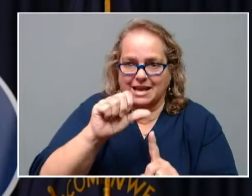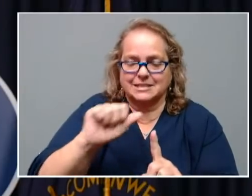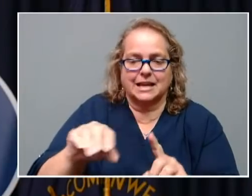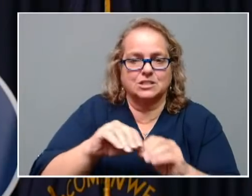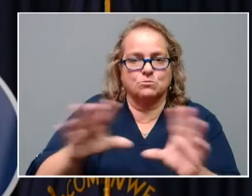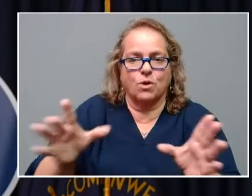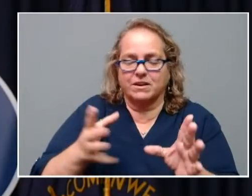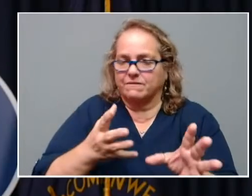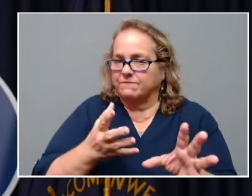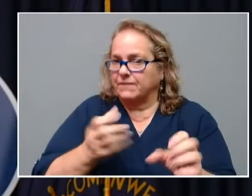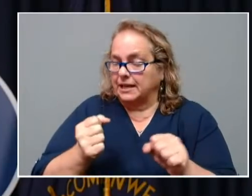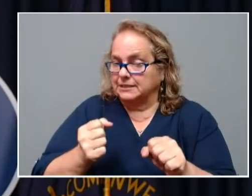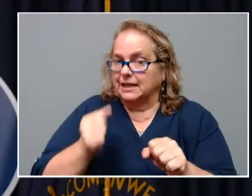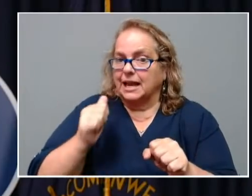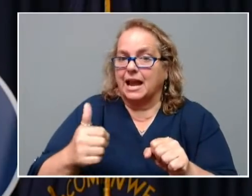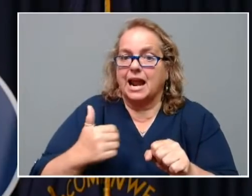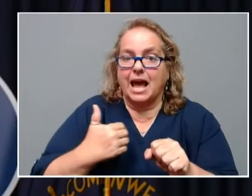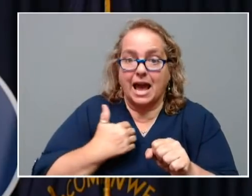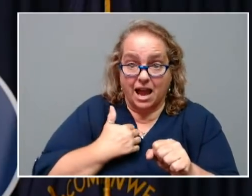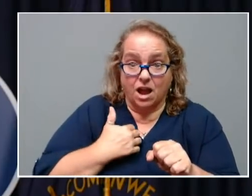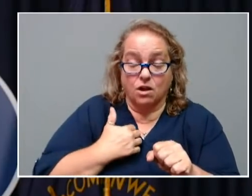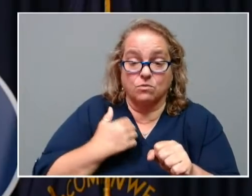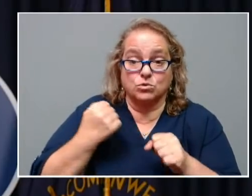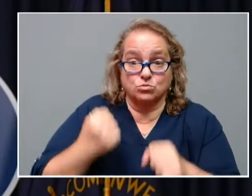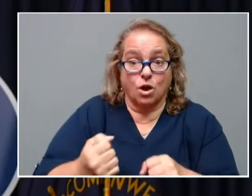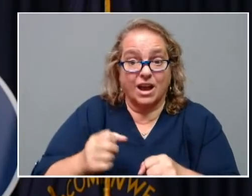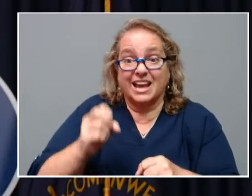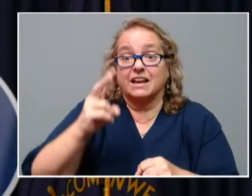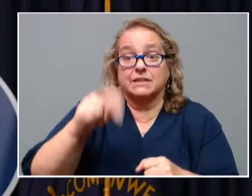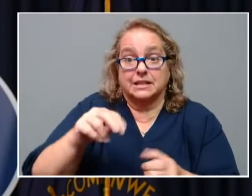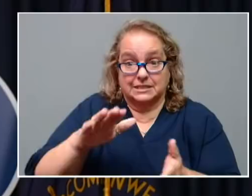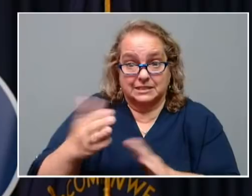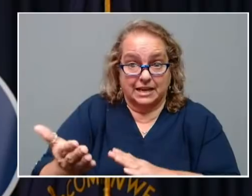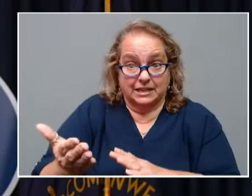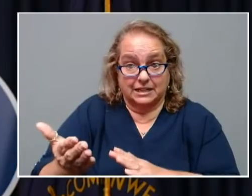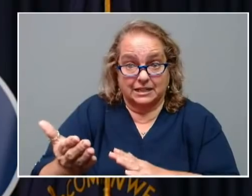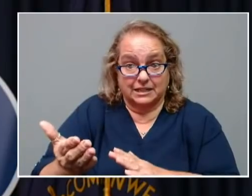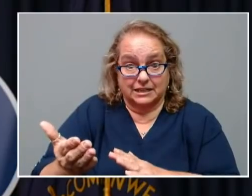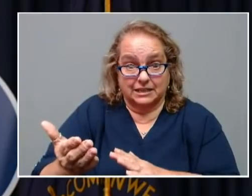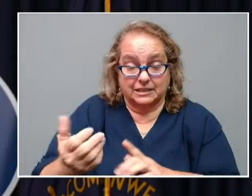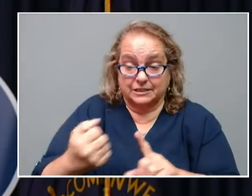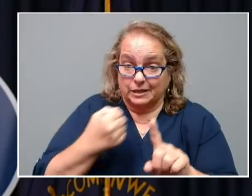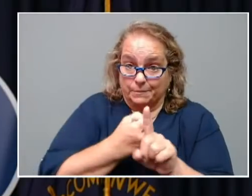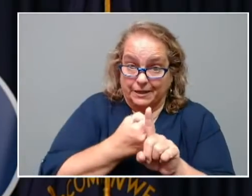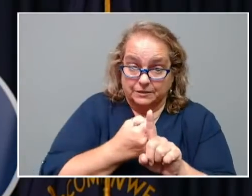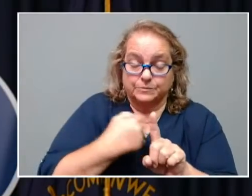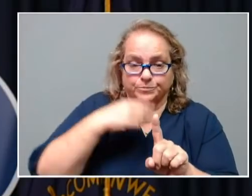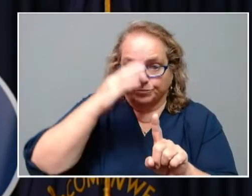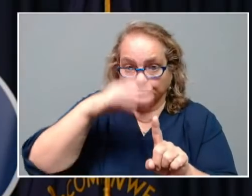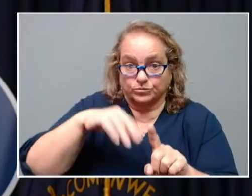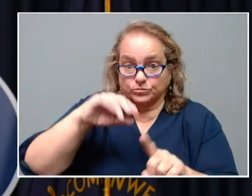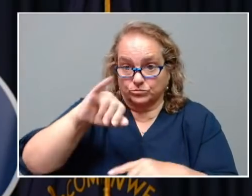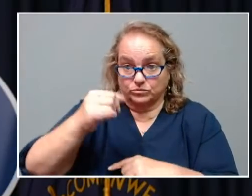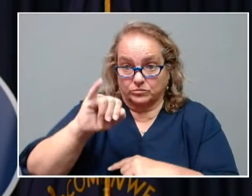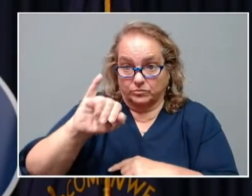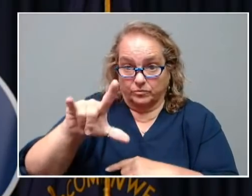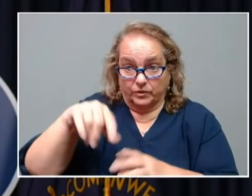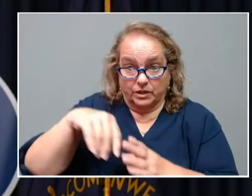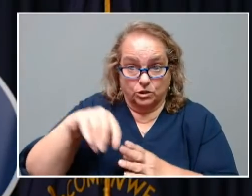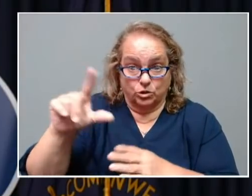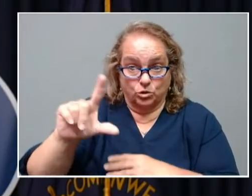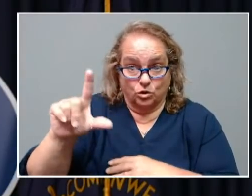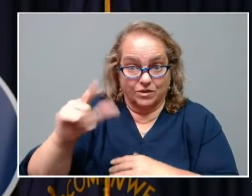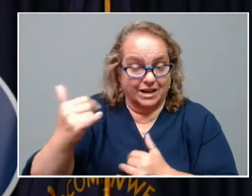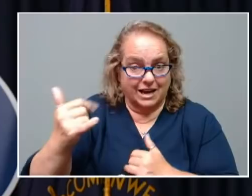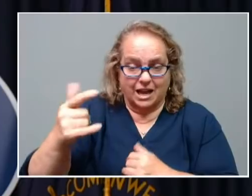can have significant and even deadly consequences. I know that the jail in Louisville is at a critical